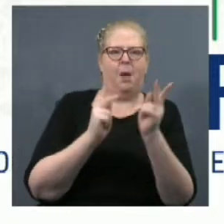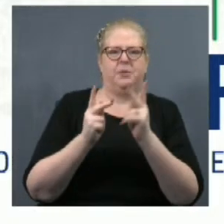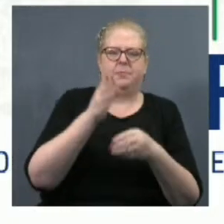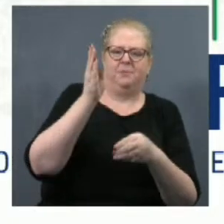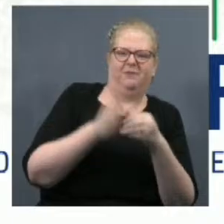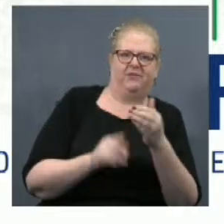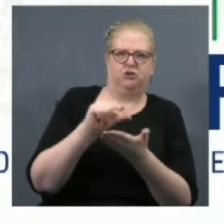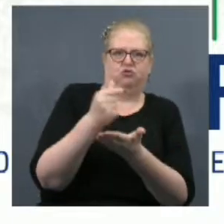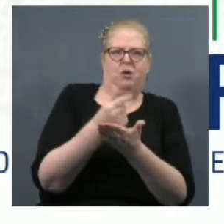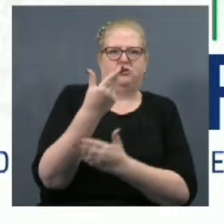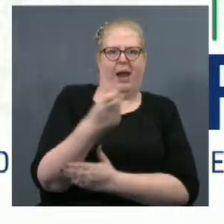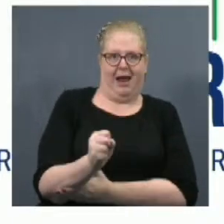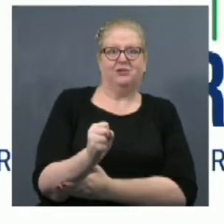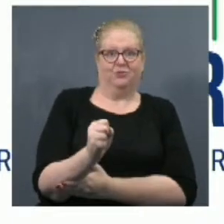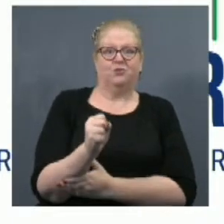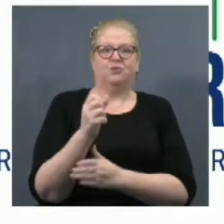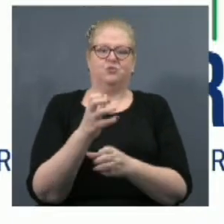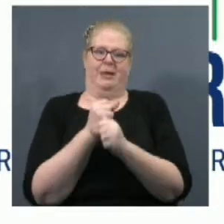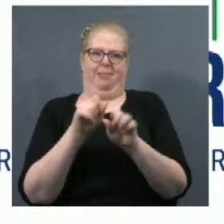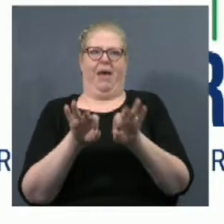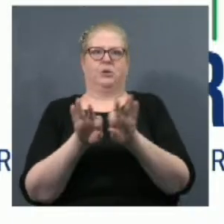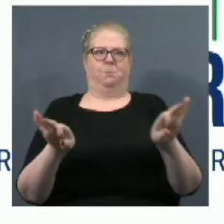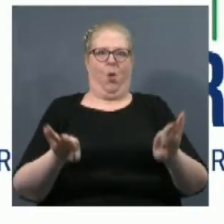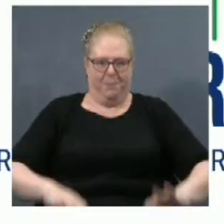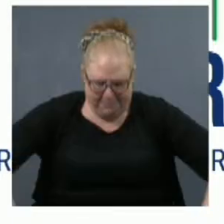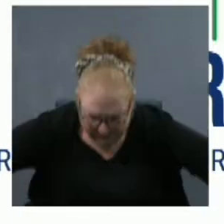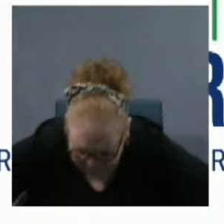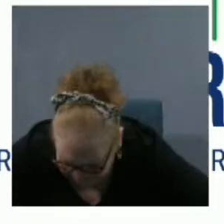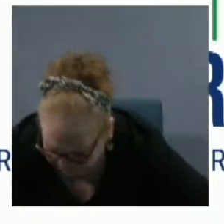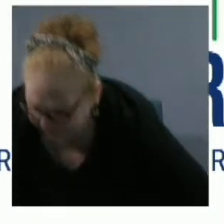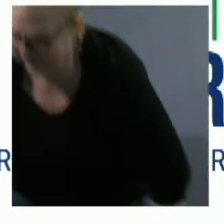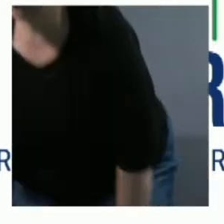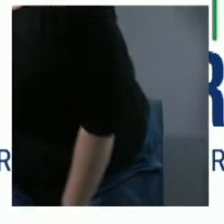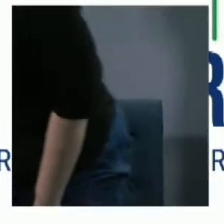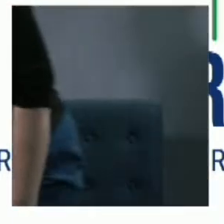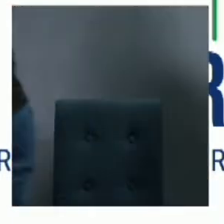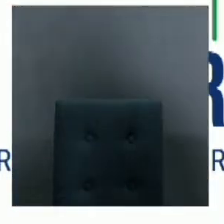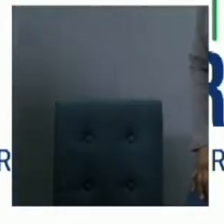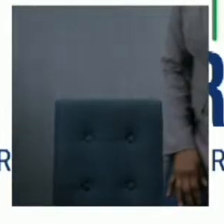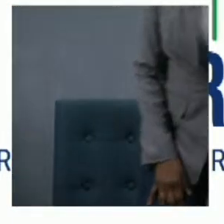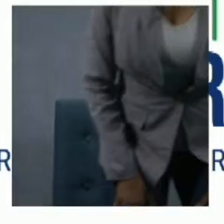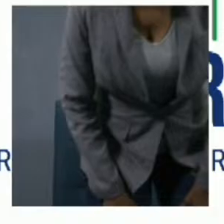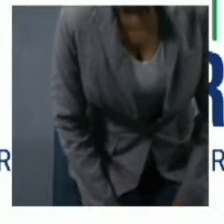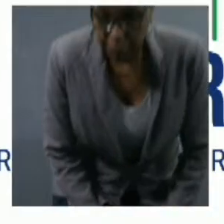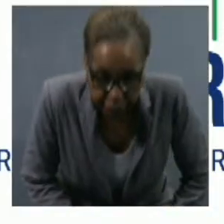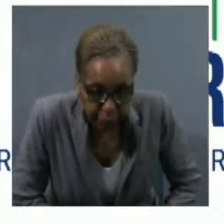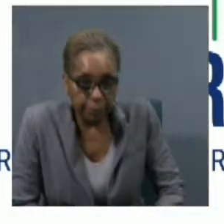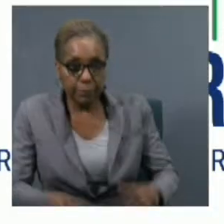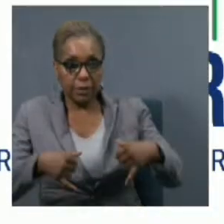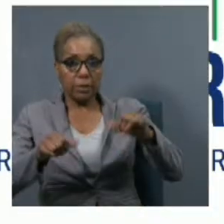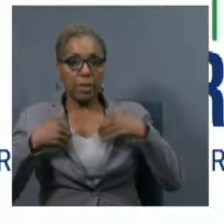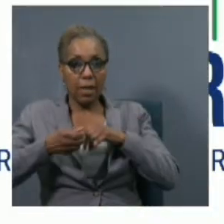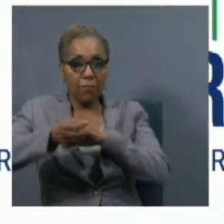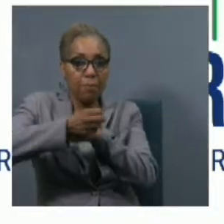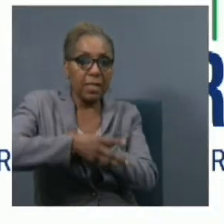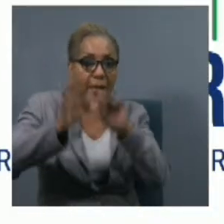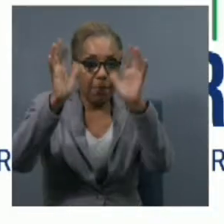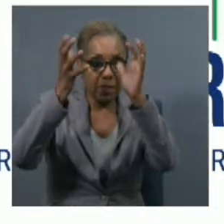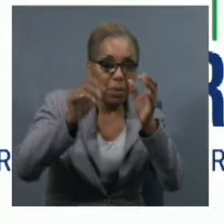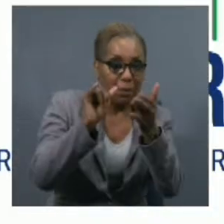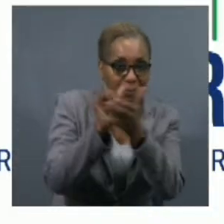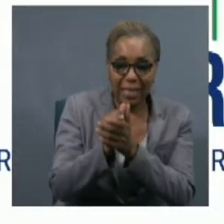high school and get a high school diploma. We also still had midnight basketball, which is, is definitely a